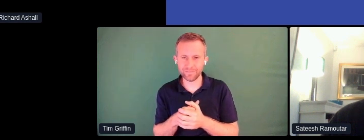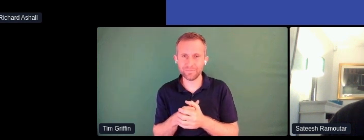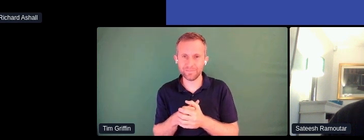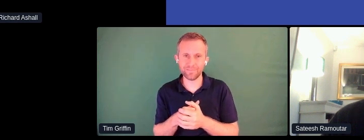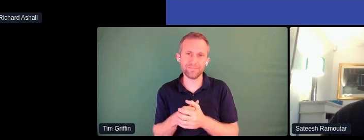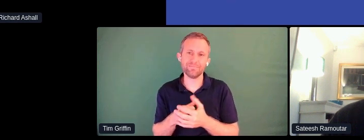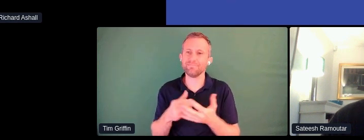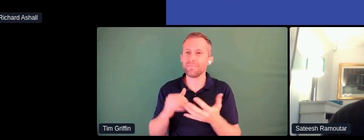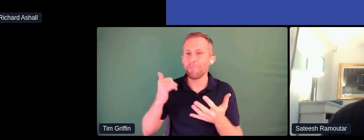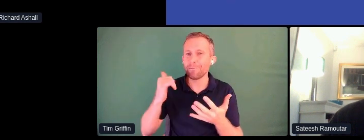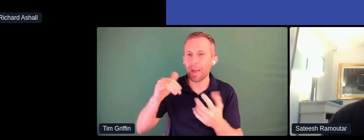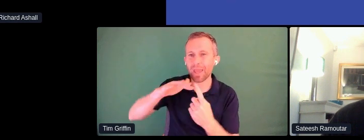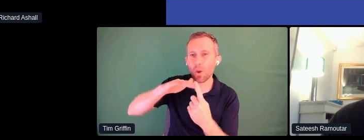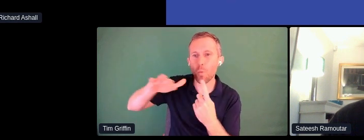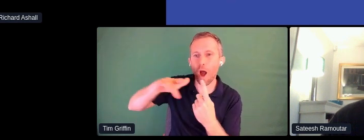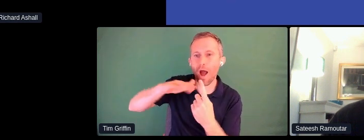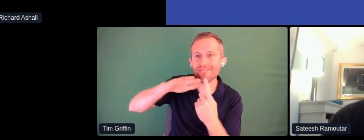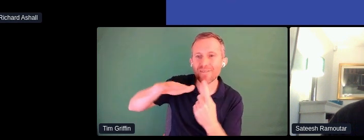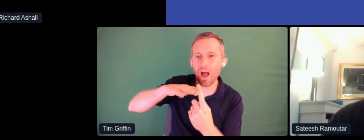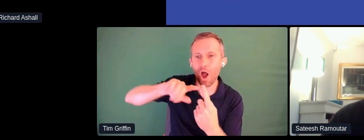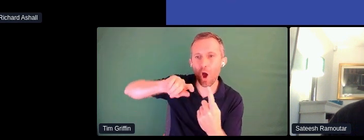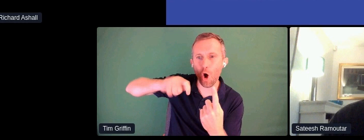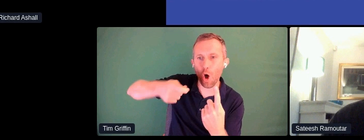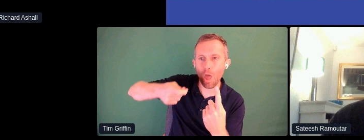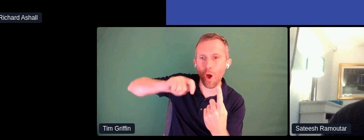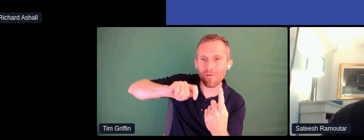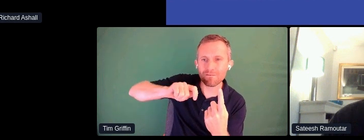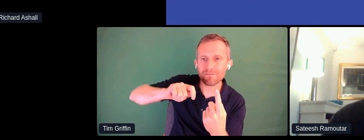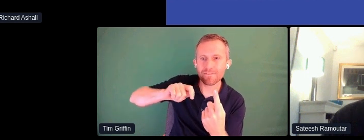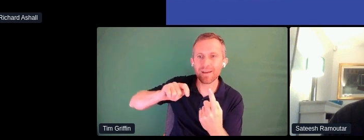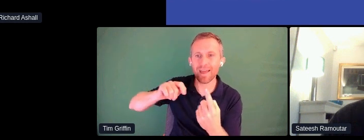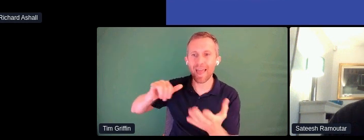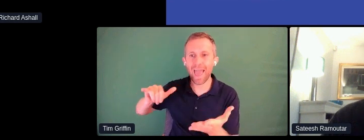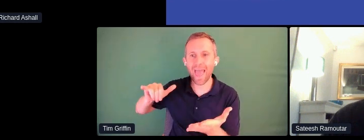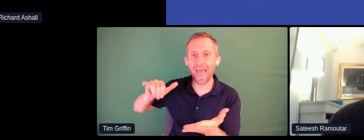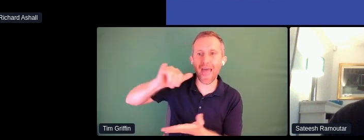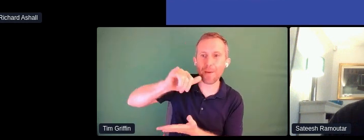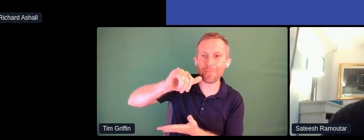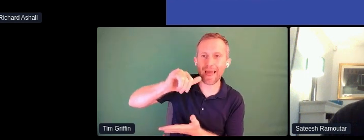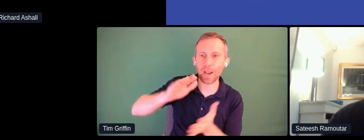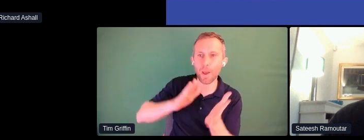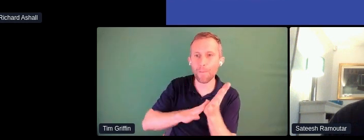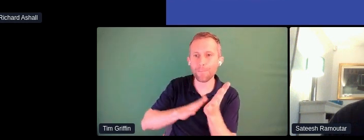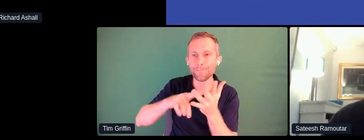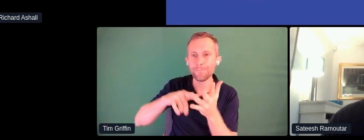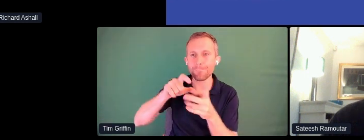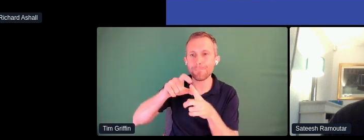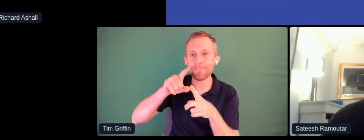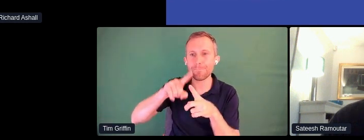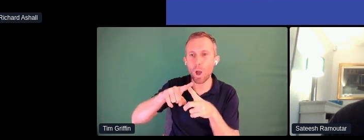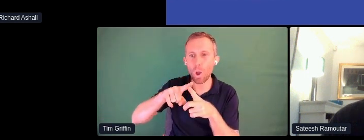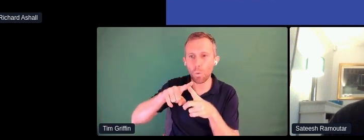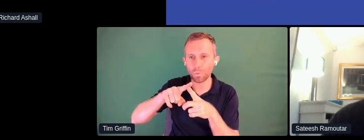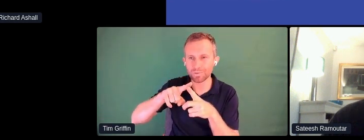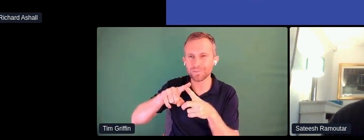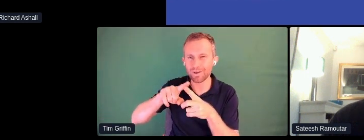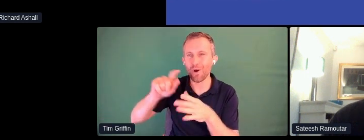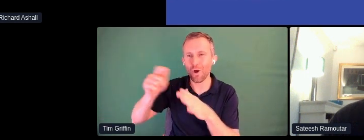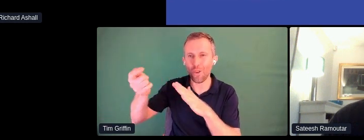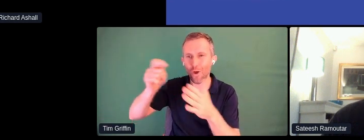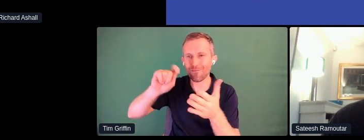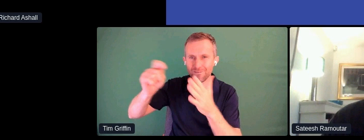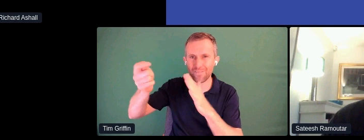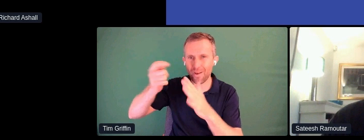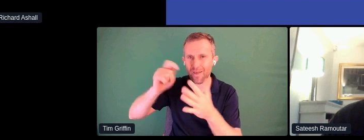turning Wi-Fi on and off, or airplane mode, or vibrate. And so we've actually disabled that completely. So if you drag